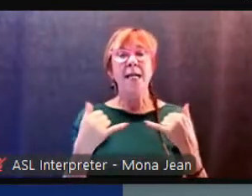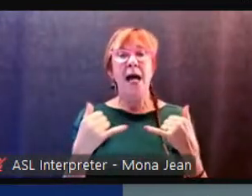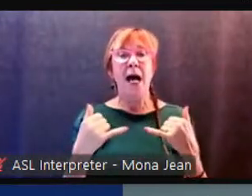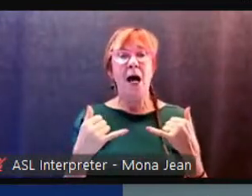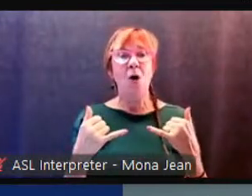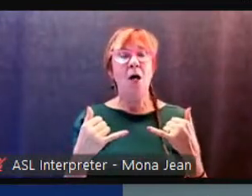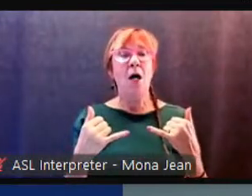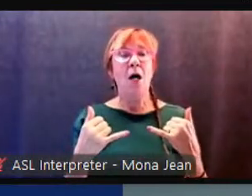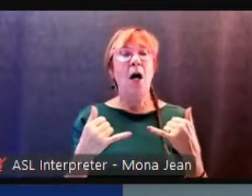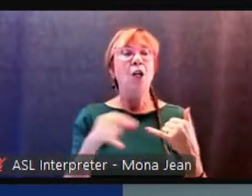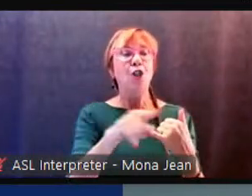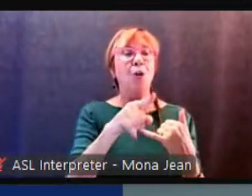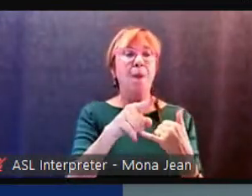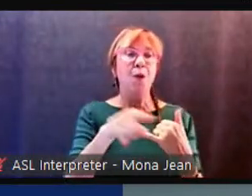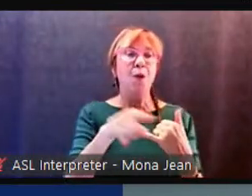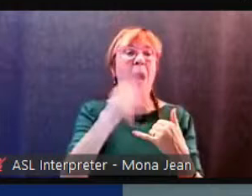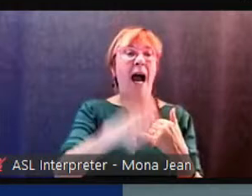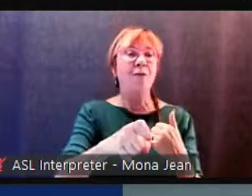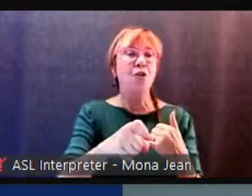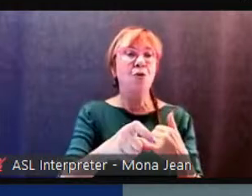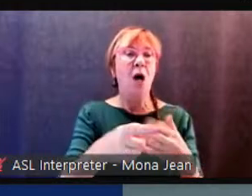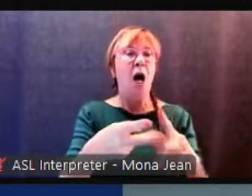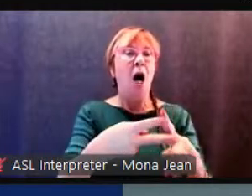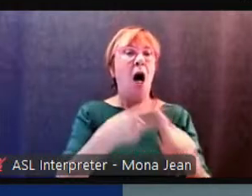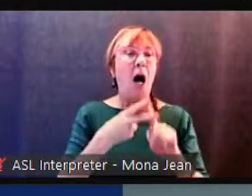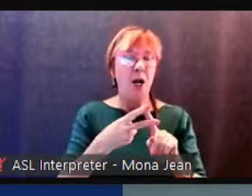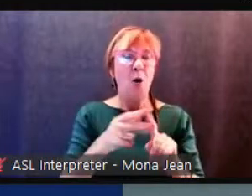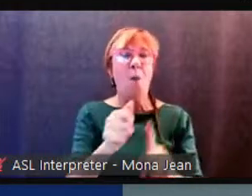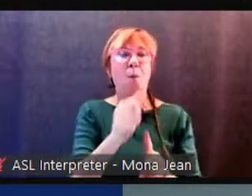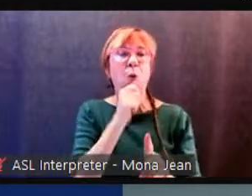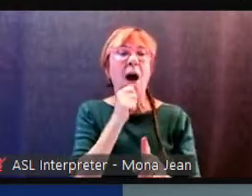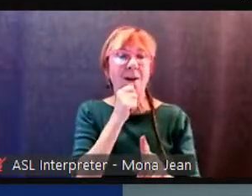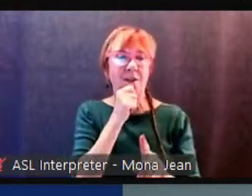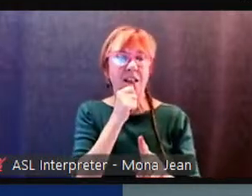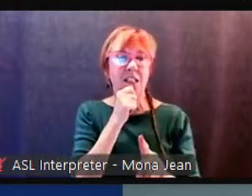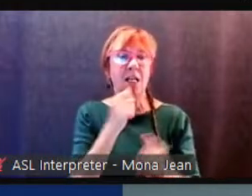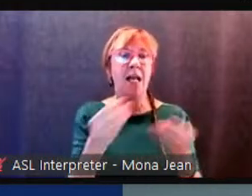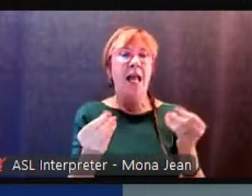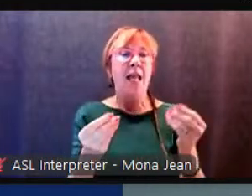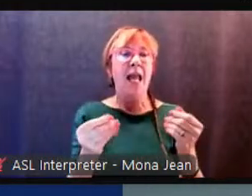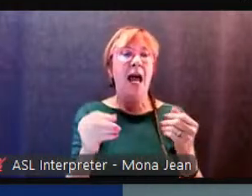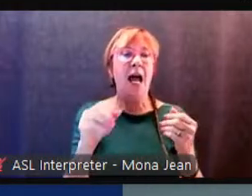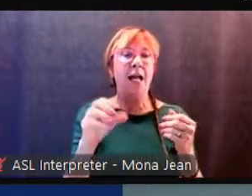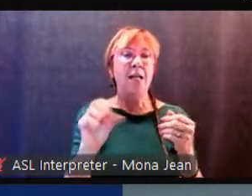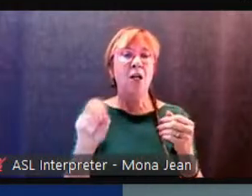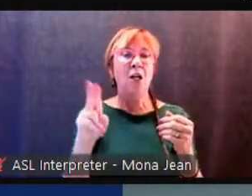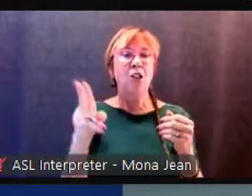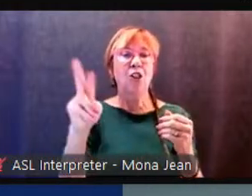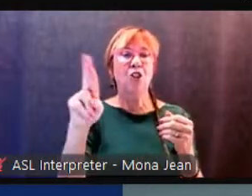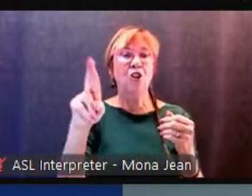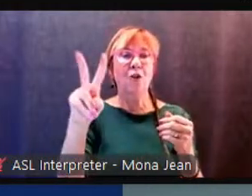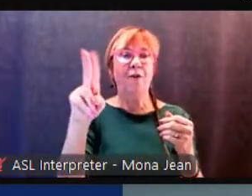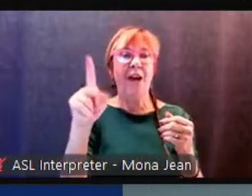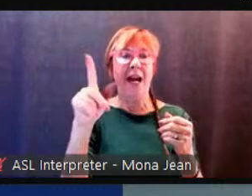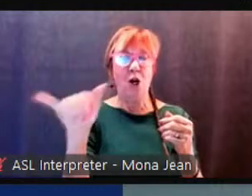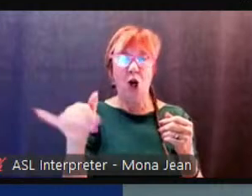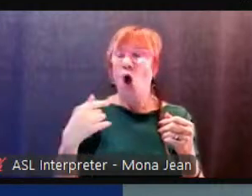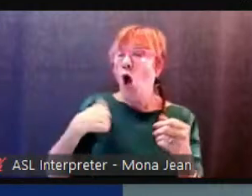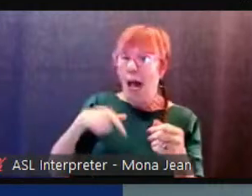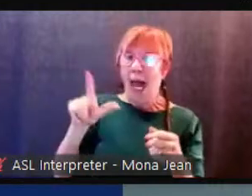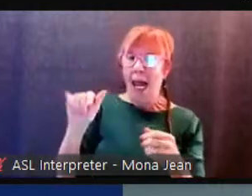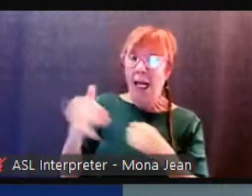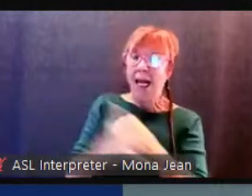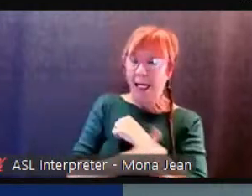property owner would need to hire a private land surveyor to locate the property corners. So LA County has been seeking a funding source to assist